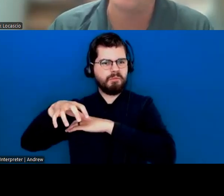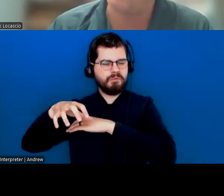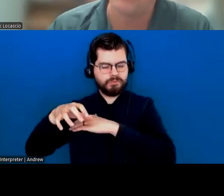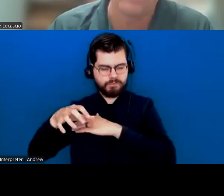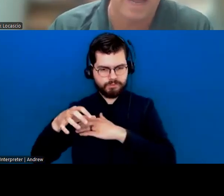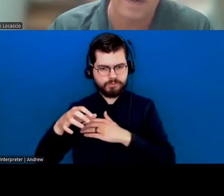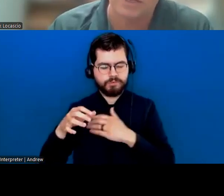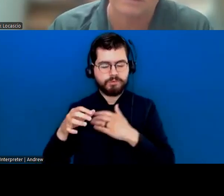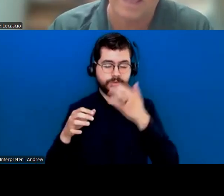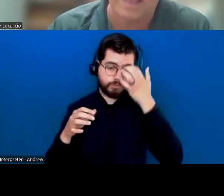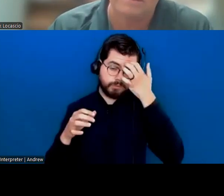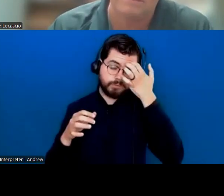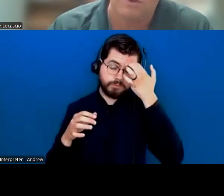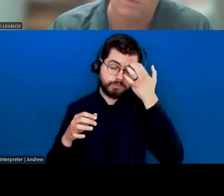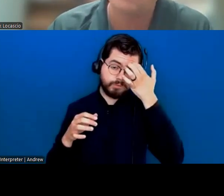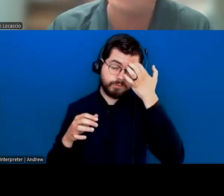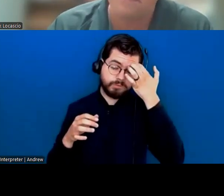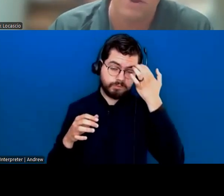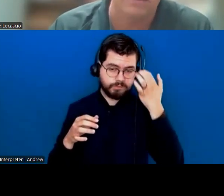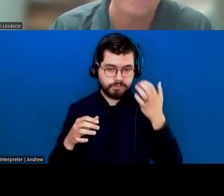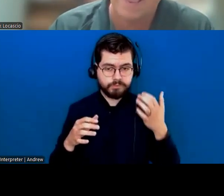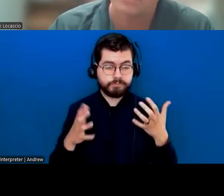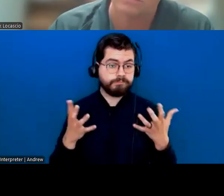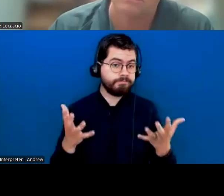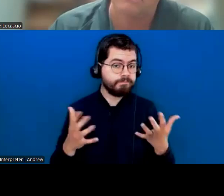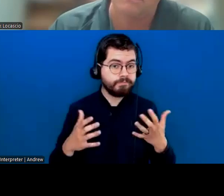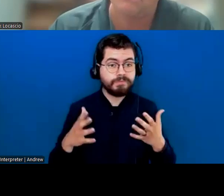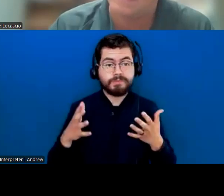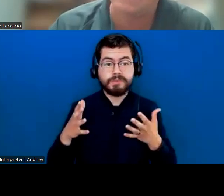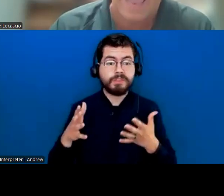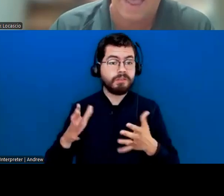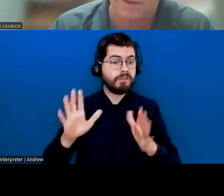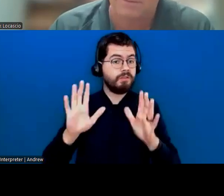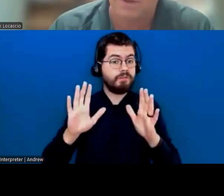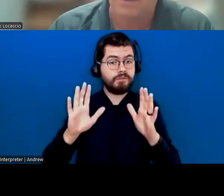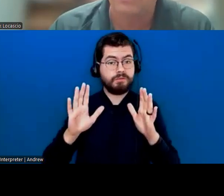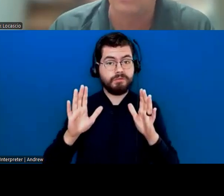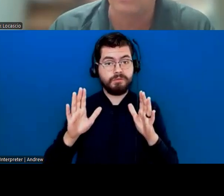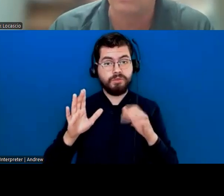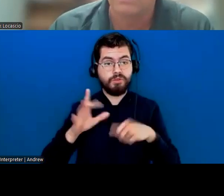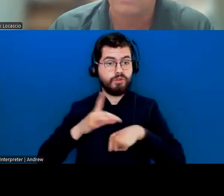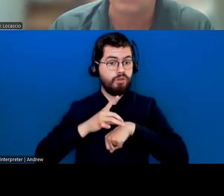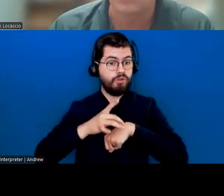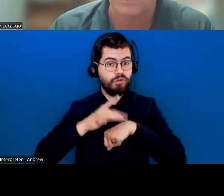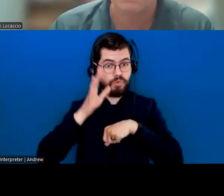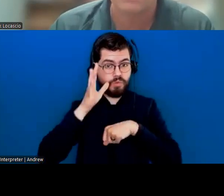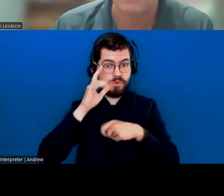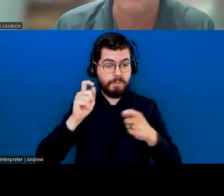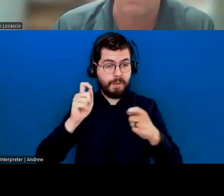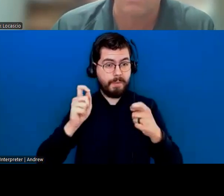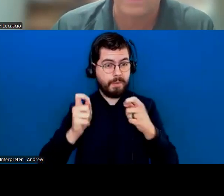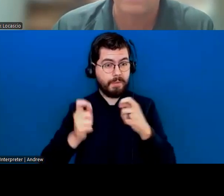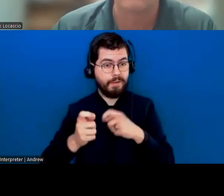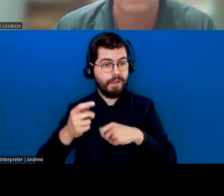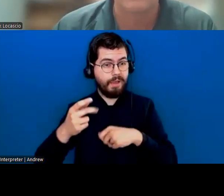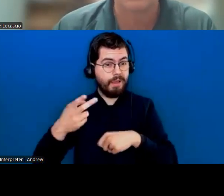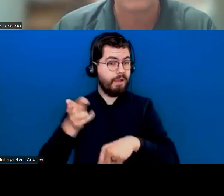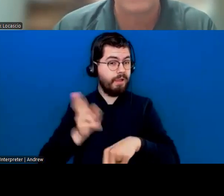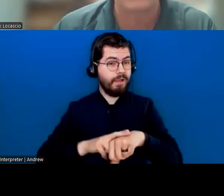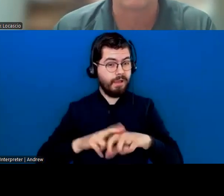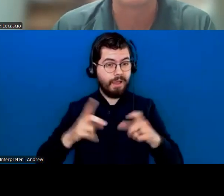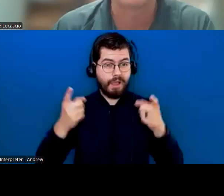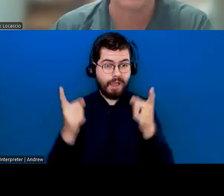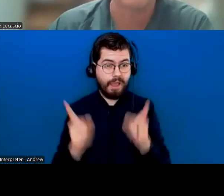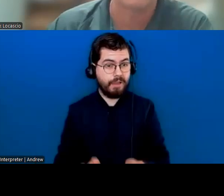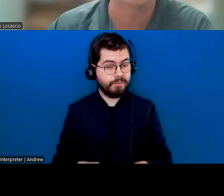But we almost kind of just let those natural things happen to try to plan for and